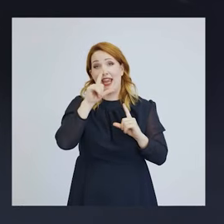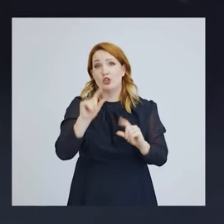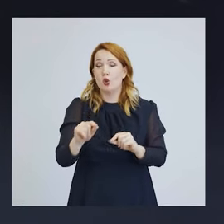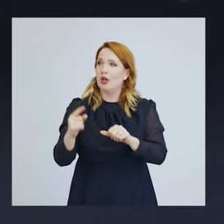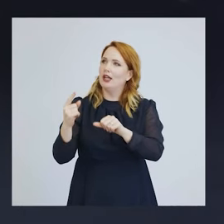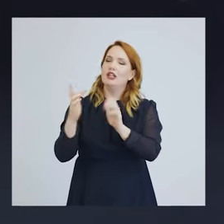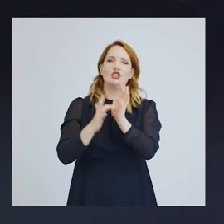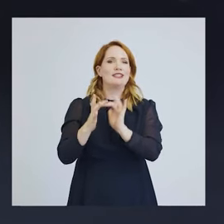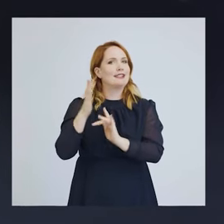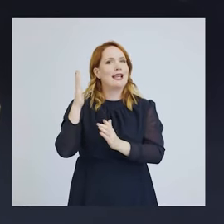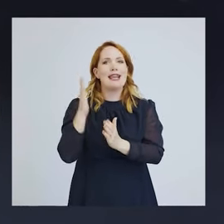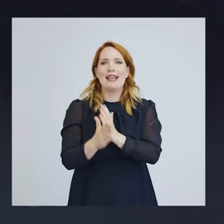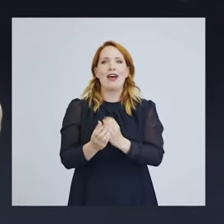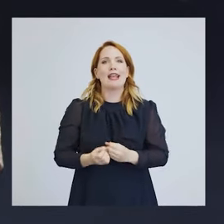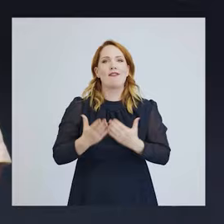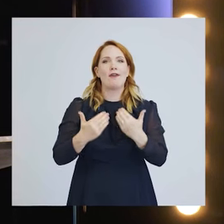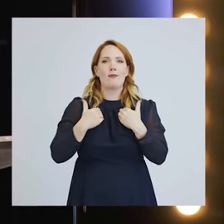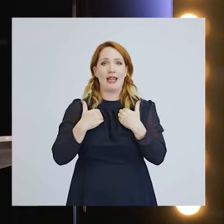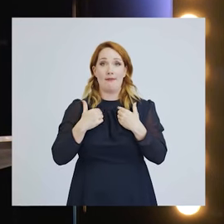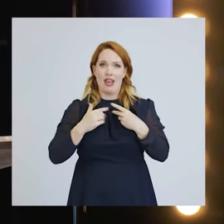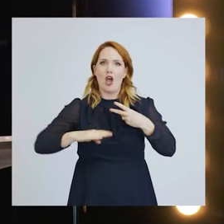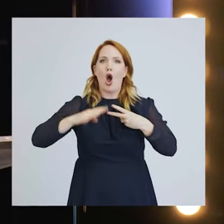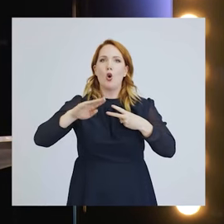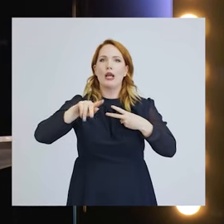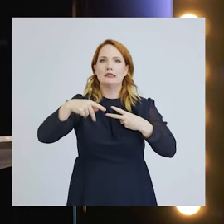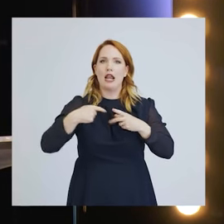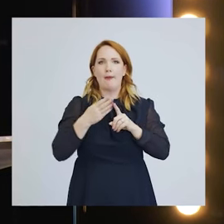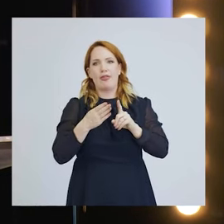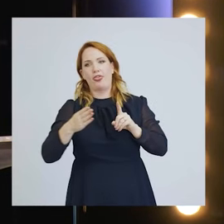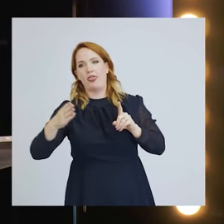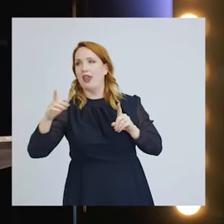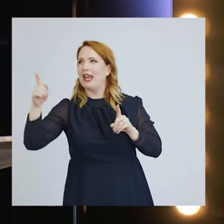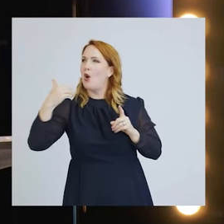greatest testimony for our lives of not giving up is that Jesus didn't give up on me.